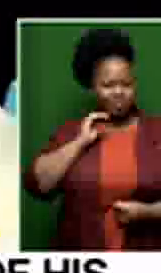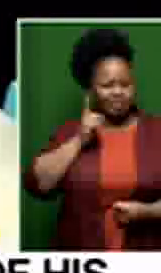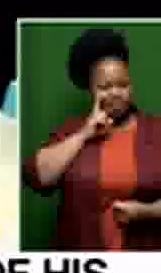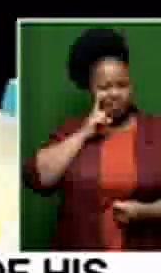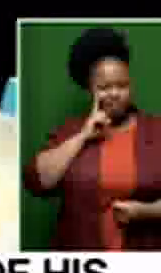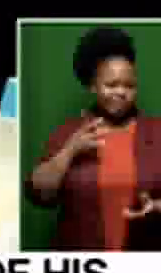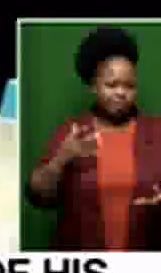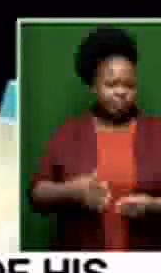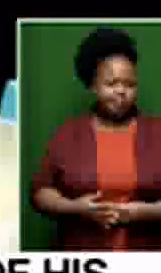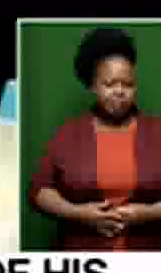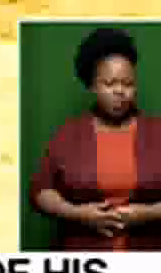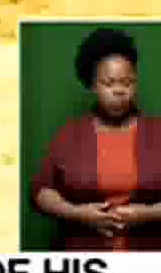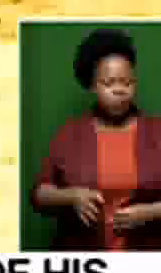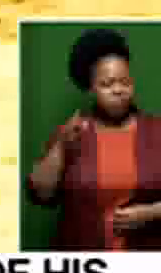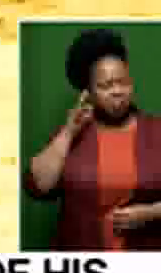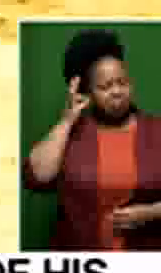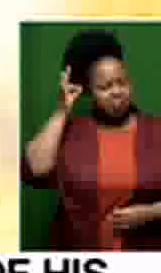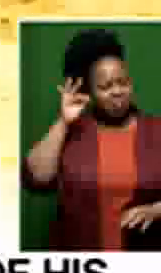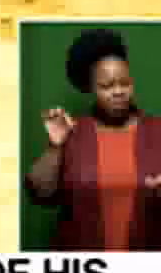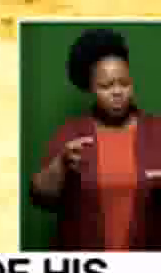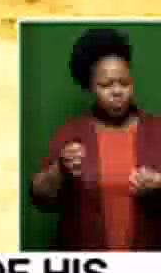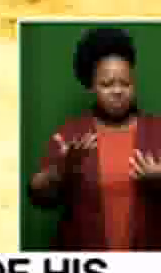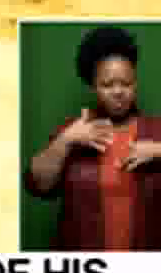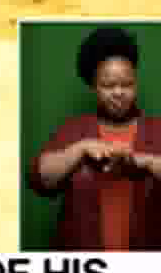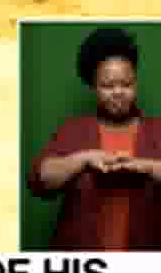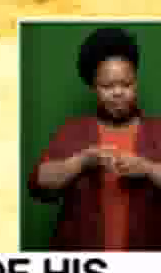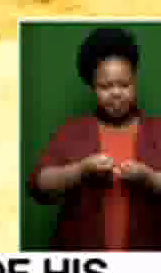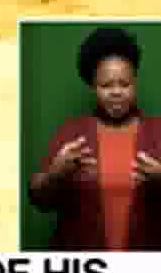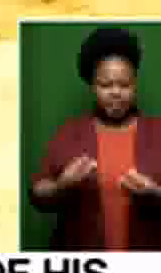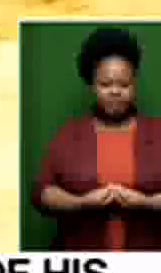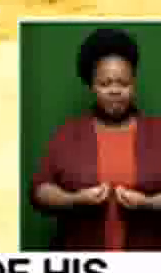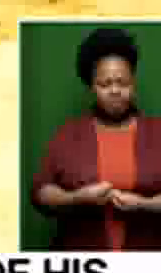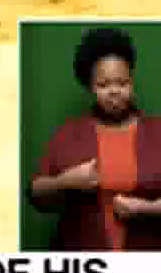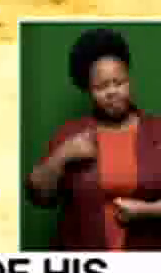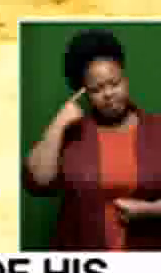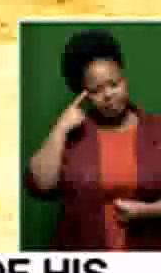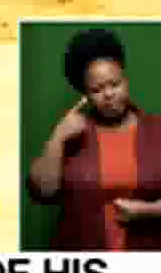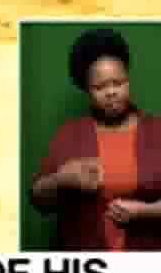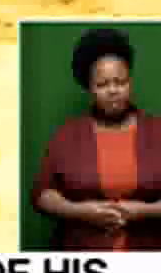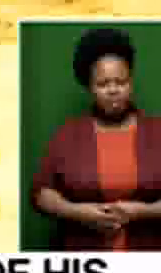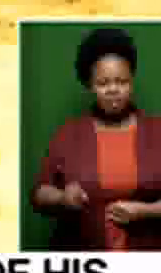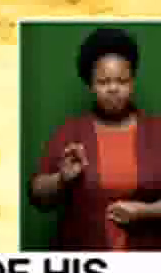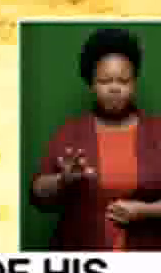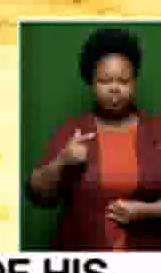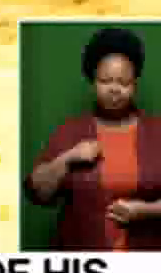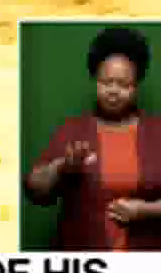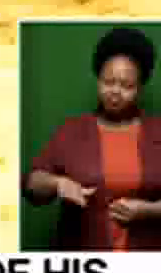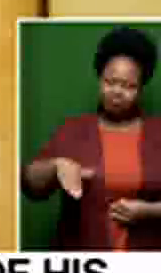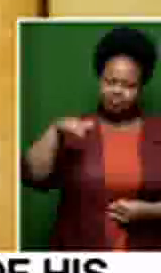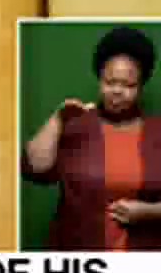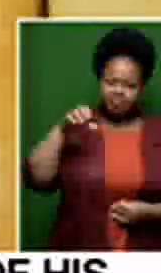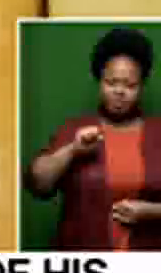and adventurous with my sounds, so I blend a whole lot of different things. And I think having or growing up in the